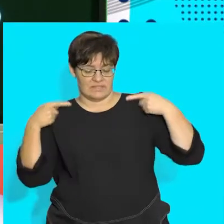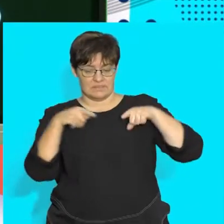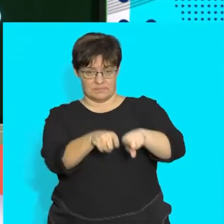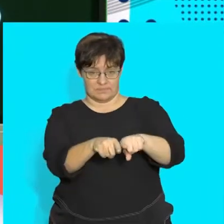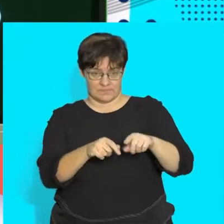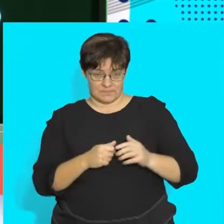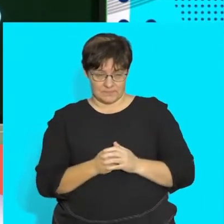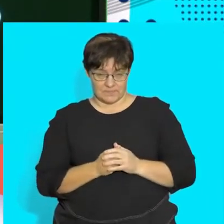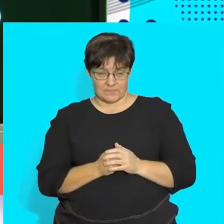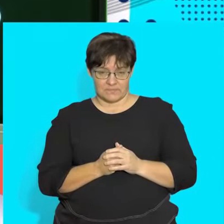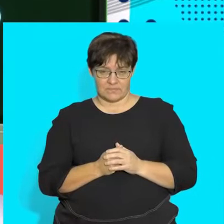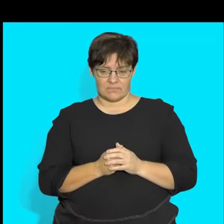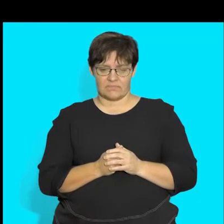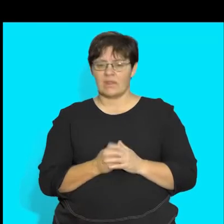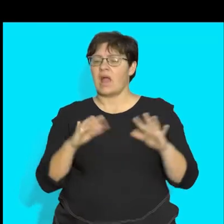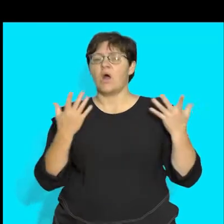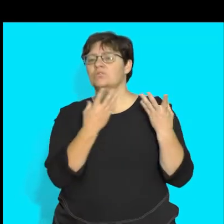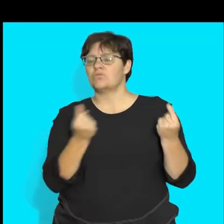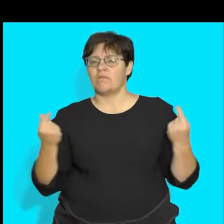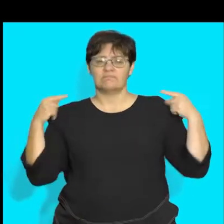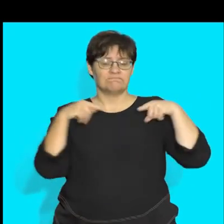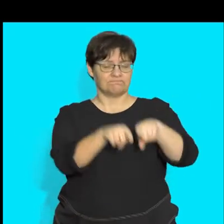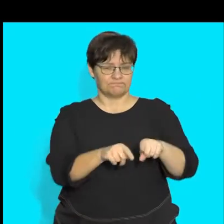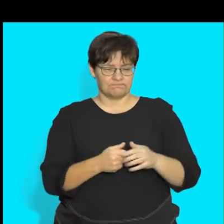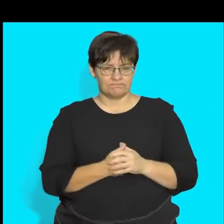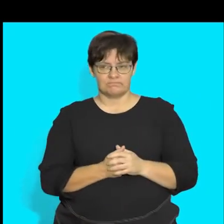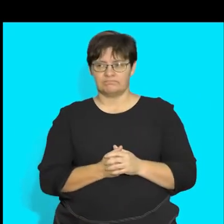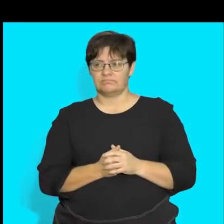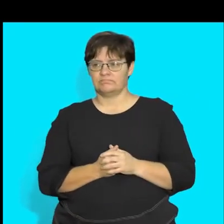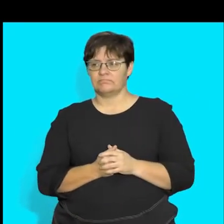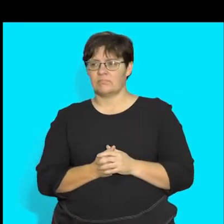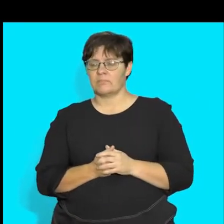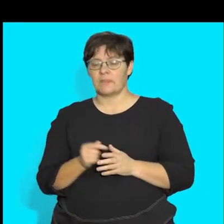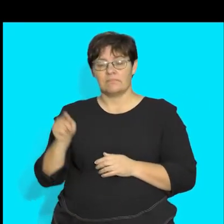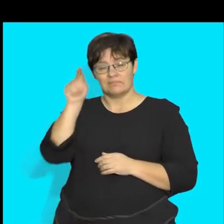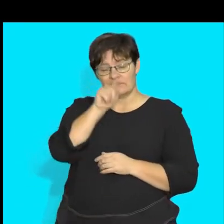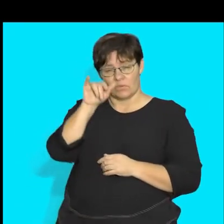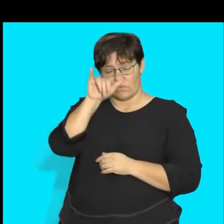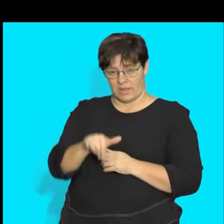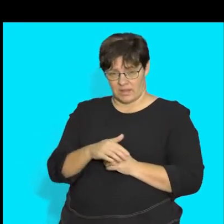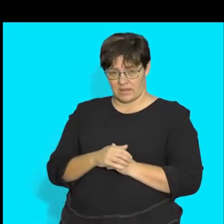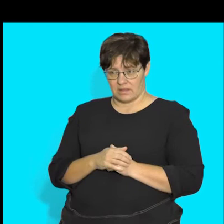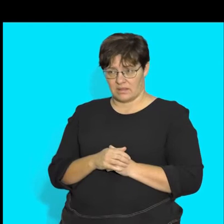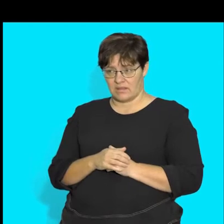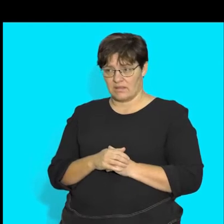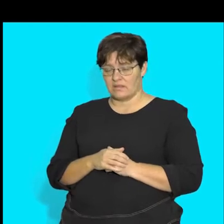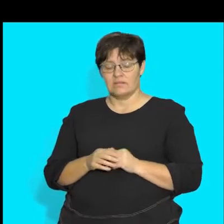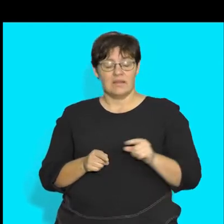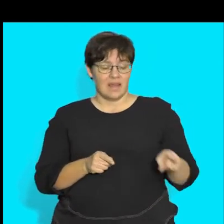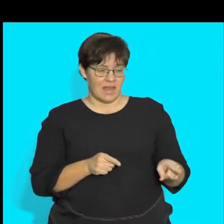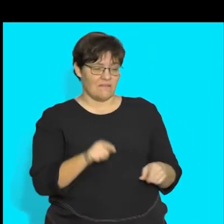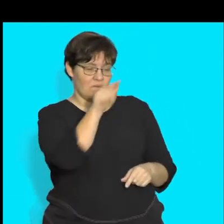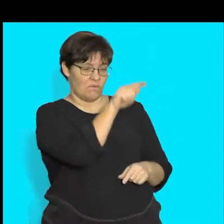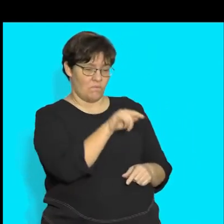simultaneously. And so the way that we're going to solve simultaneously is there I have y, here I